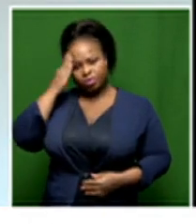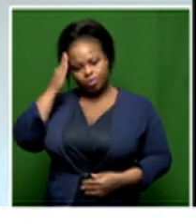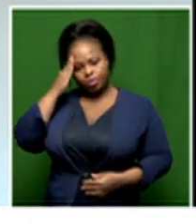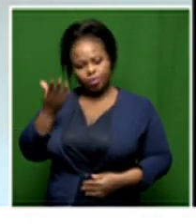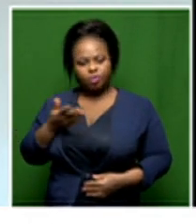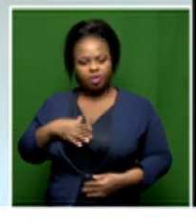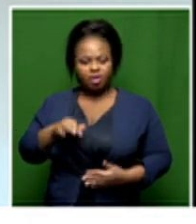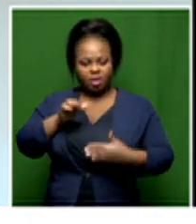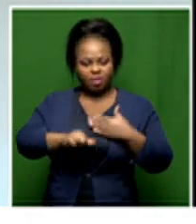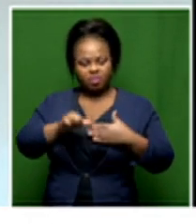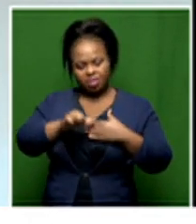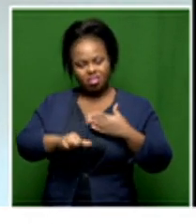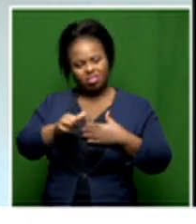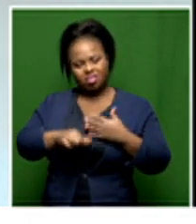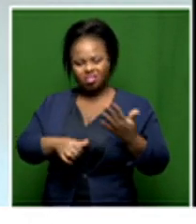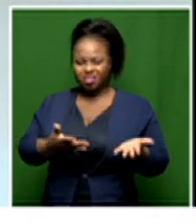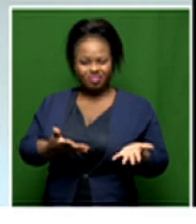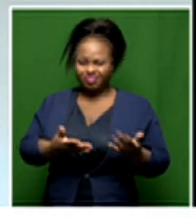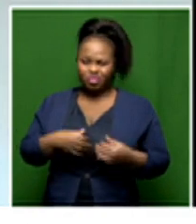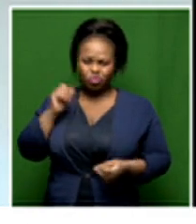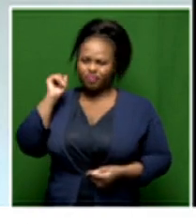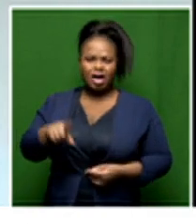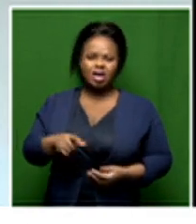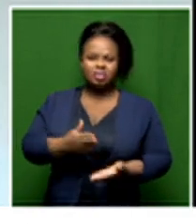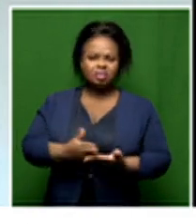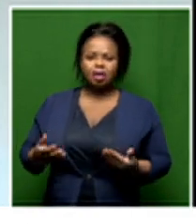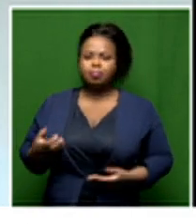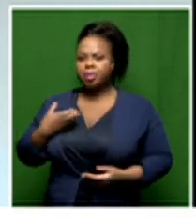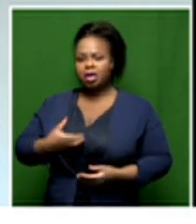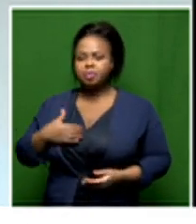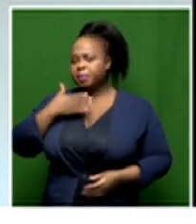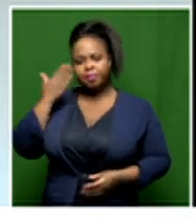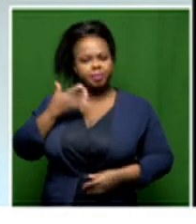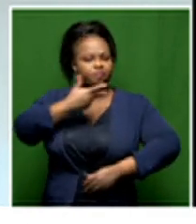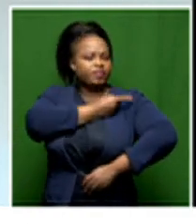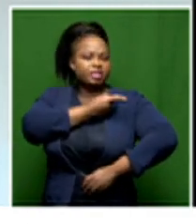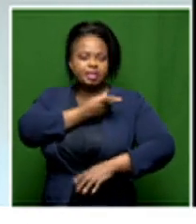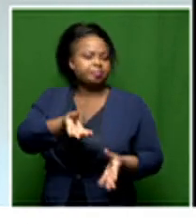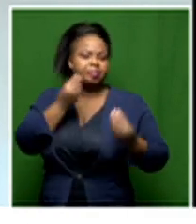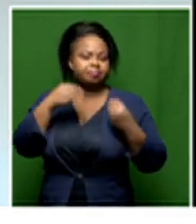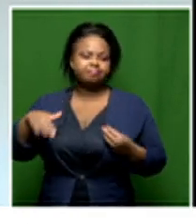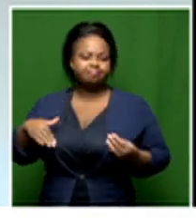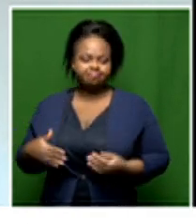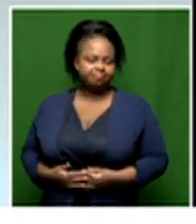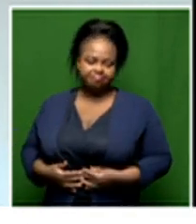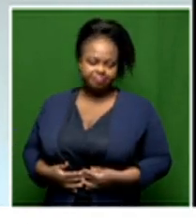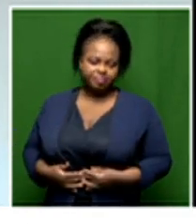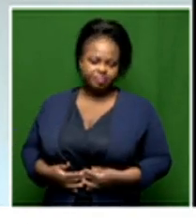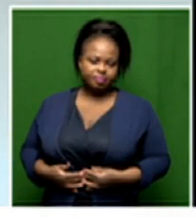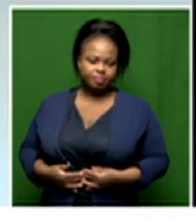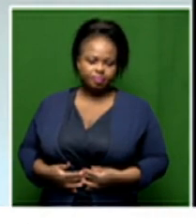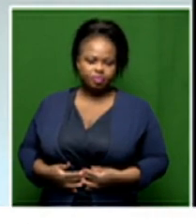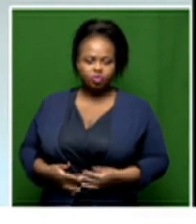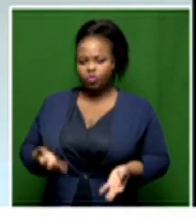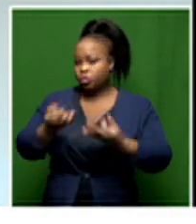months and months away from everyone having that level of comfort where you can, be as flexible as you